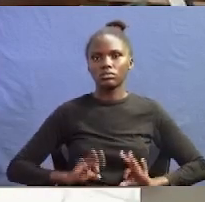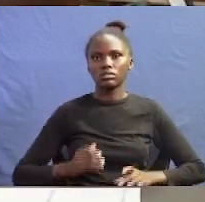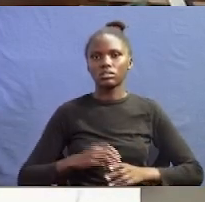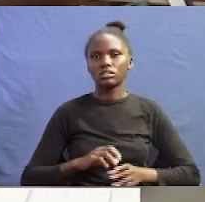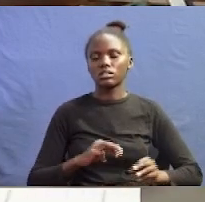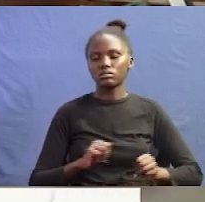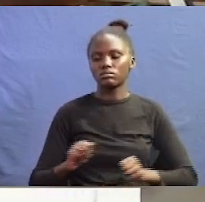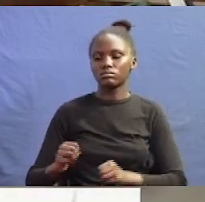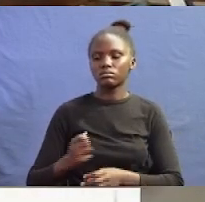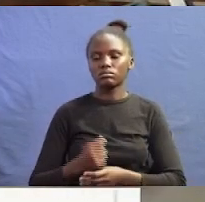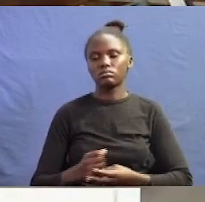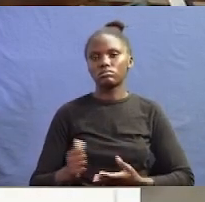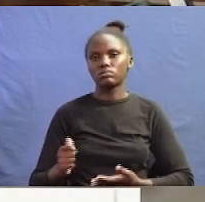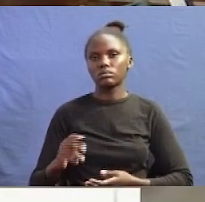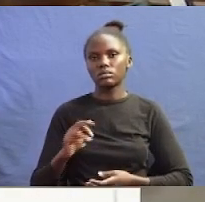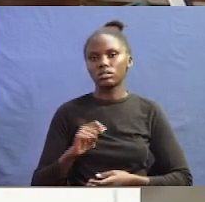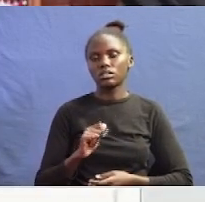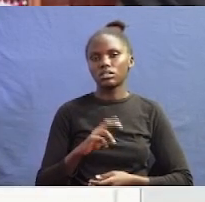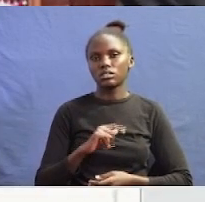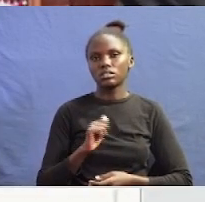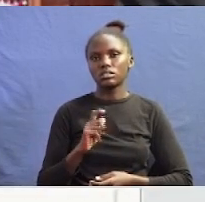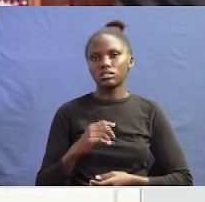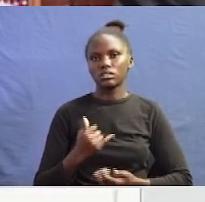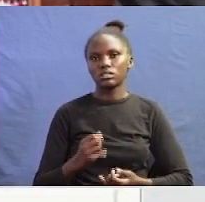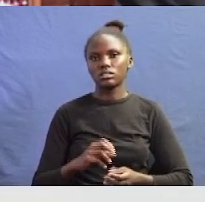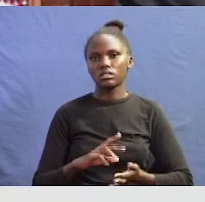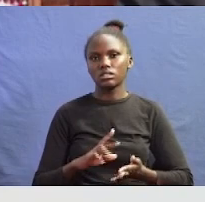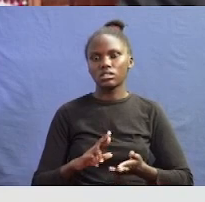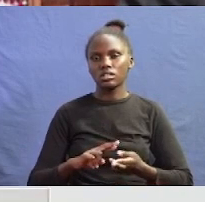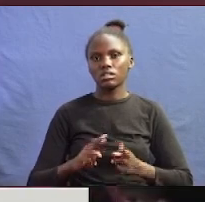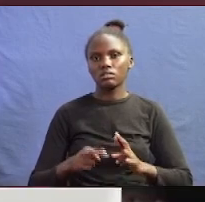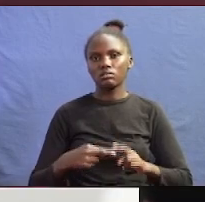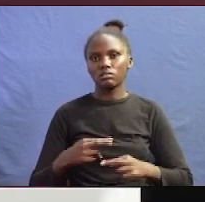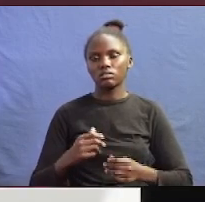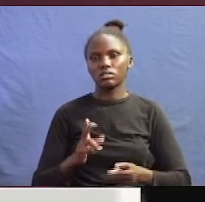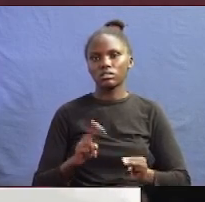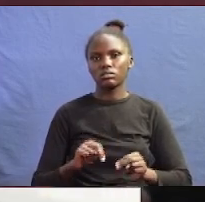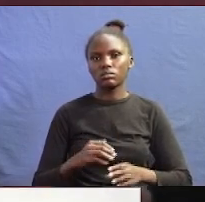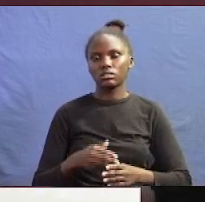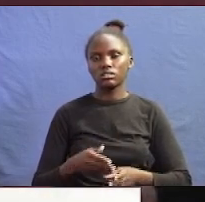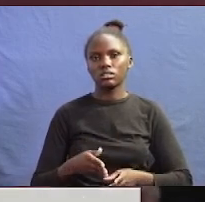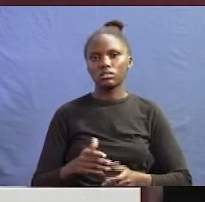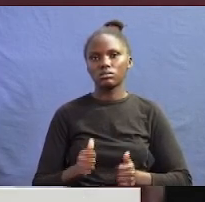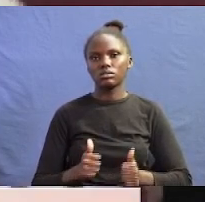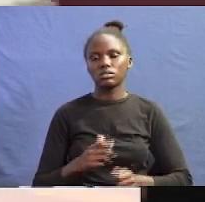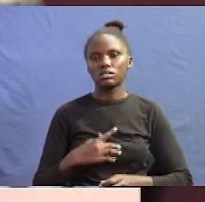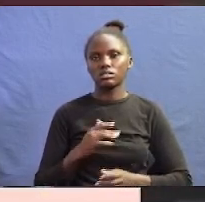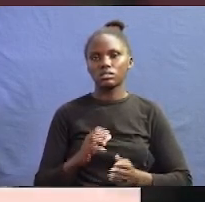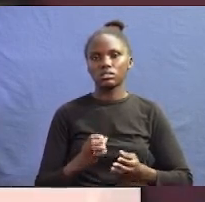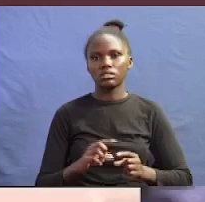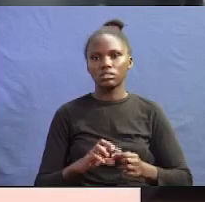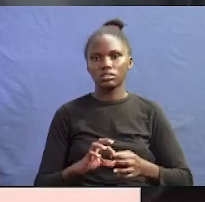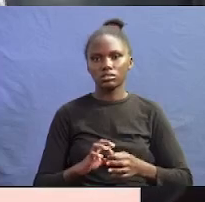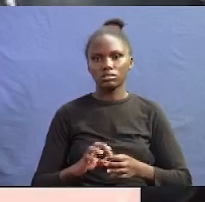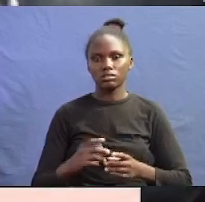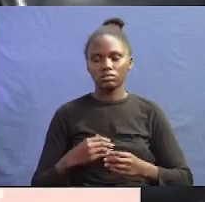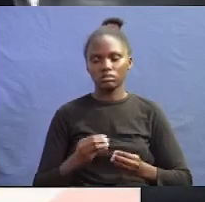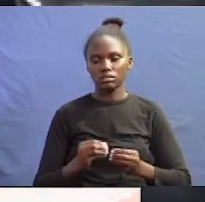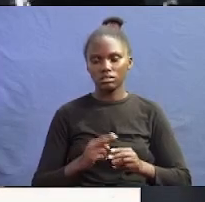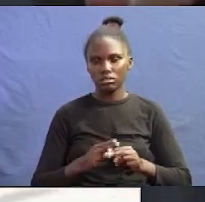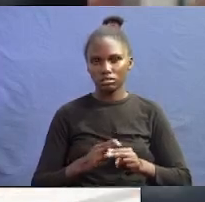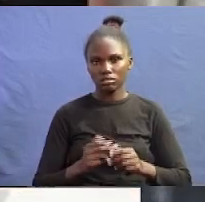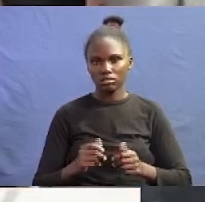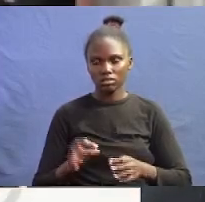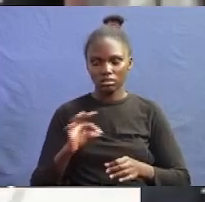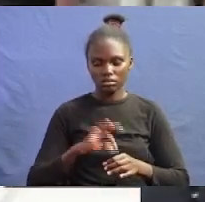Governor Hassan Guyo. The process follows a resolution by the Isiolo County Assembly, where a near-unanimous vote by the members